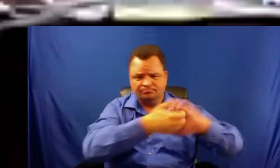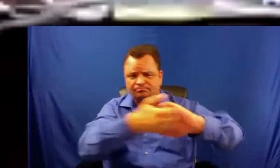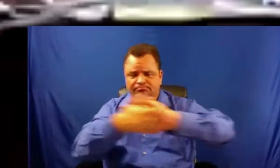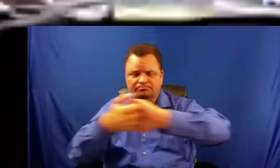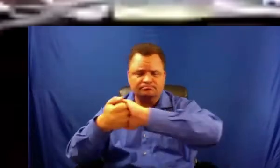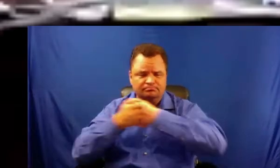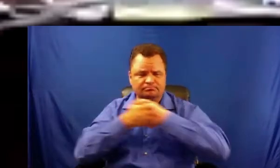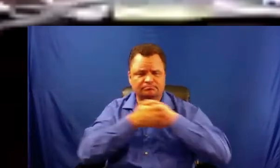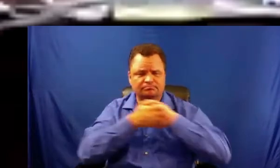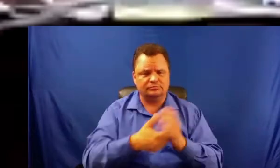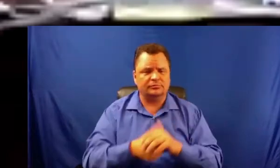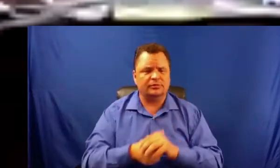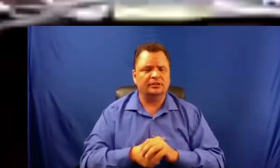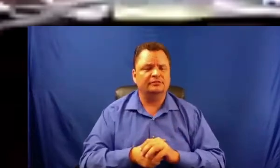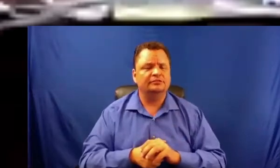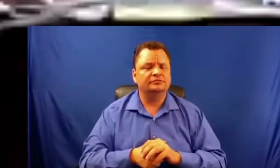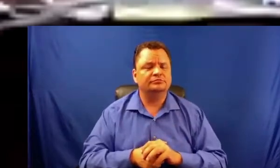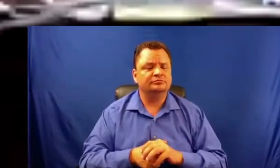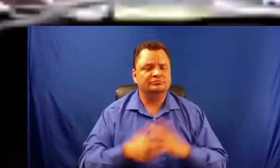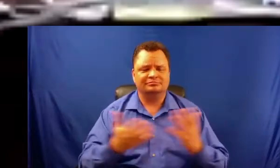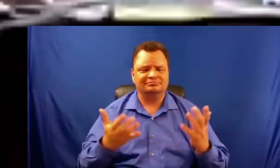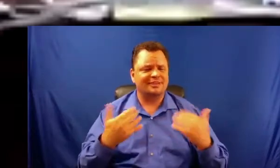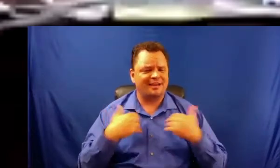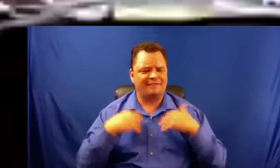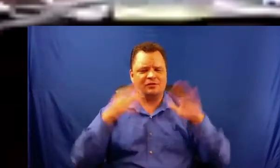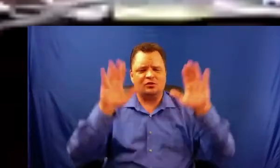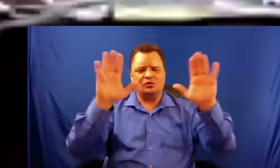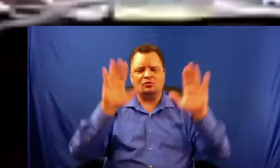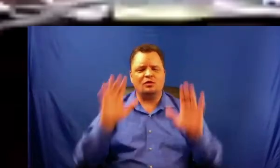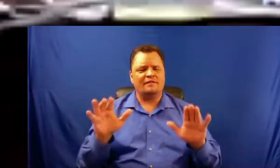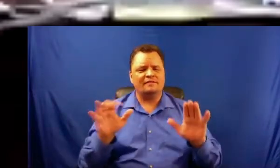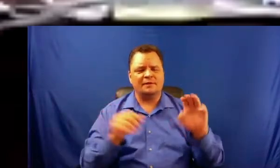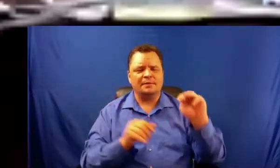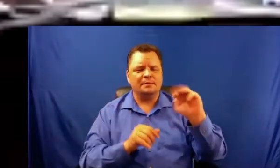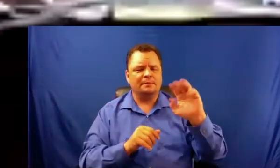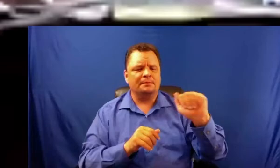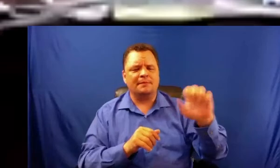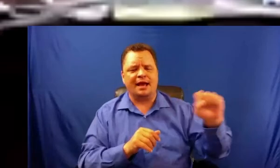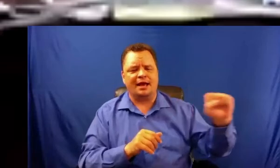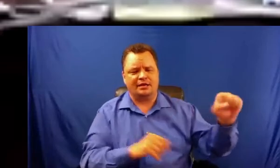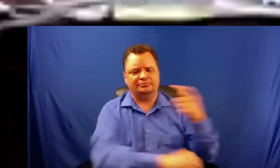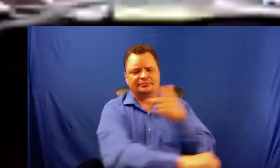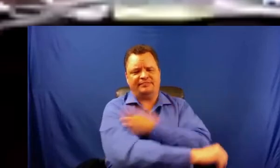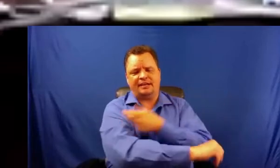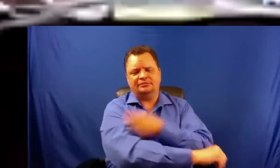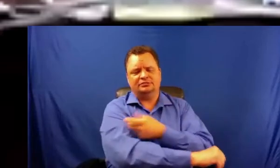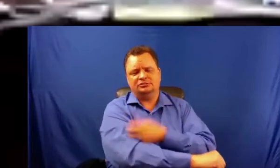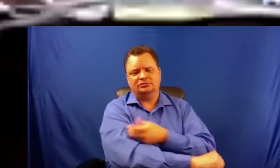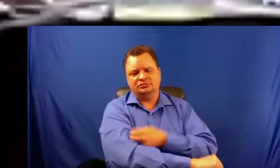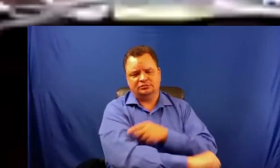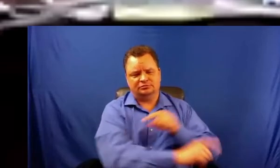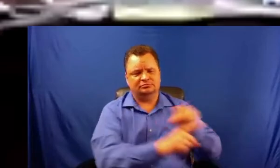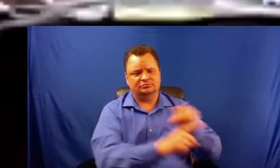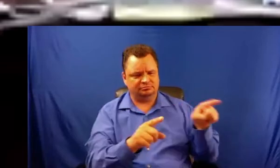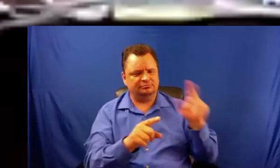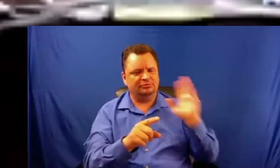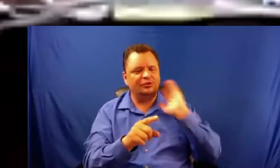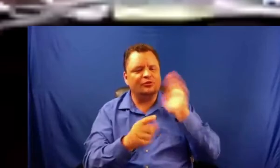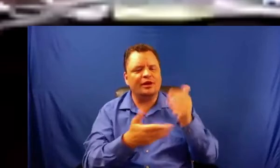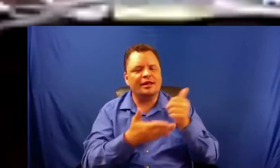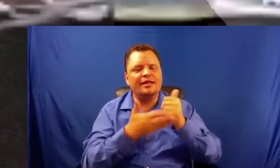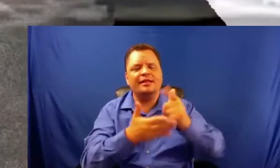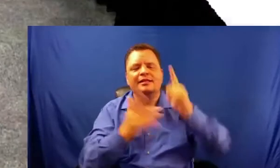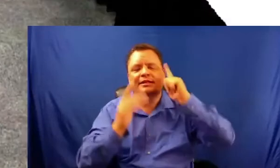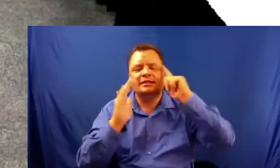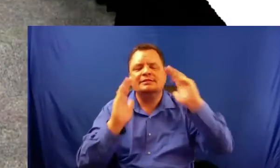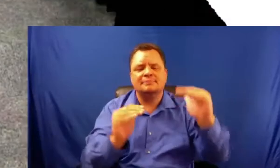some of those mass vaccination sites and how we can help address that, because they're anticipating that there